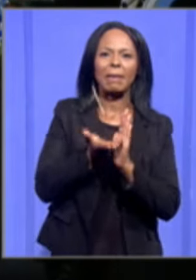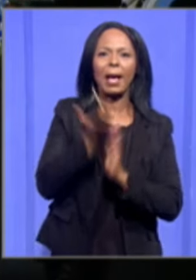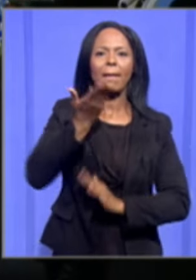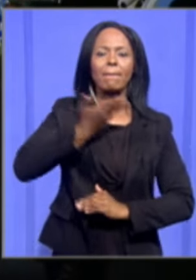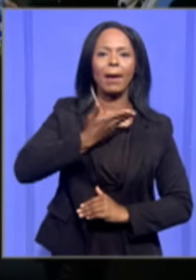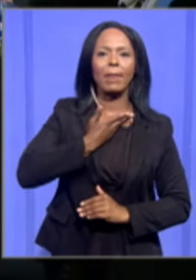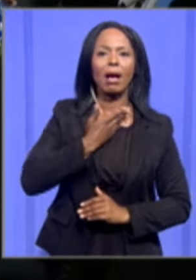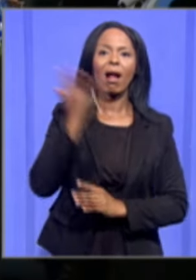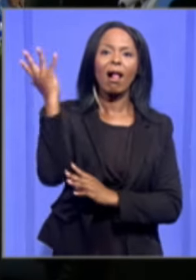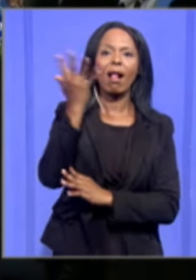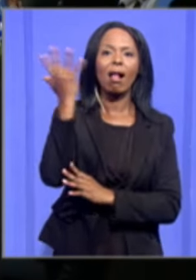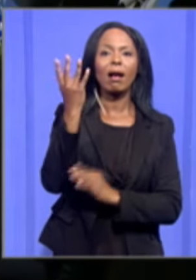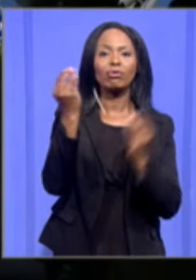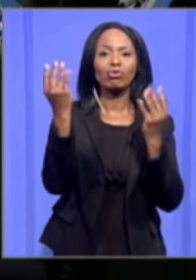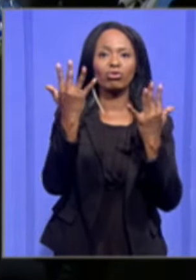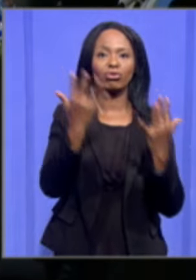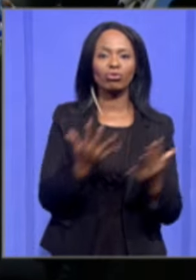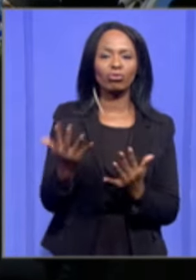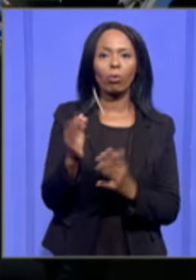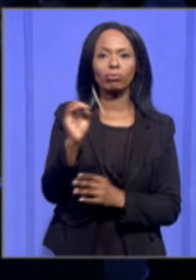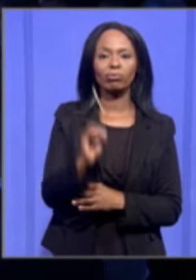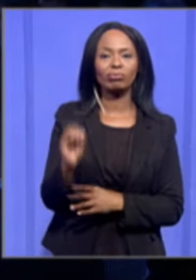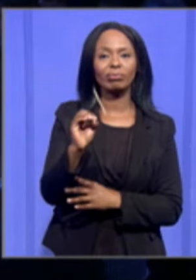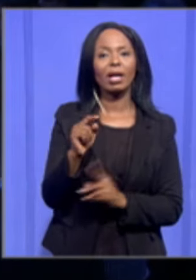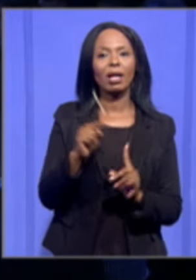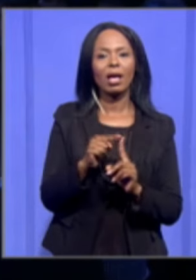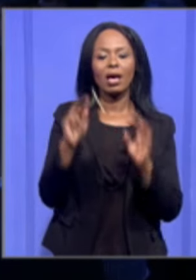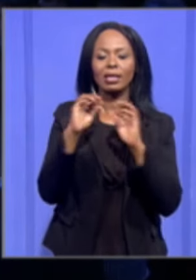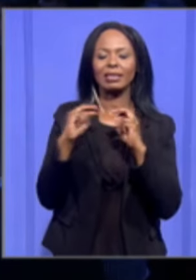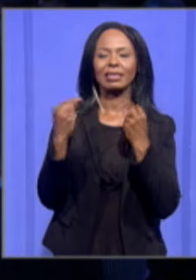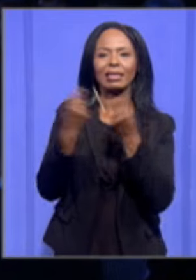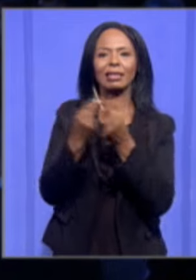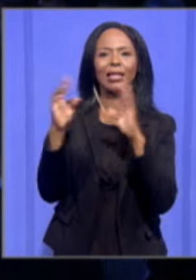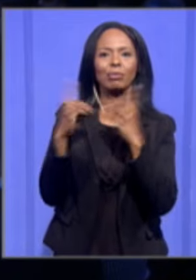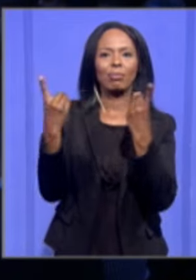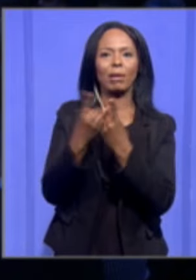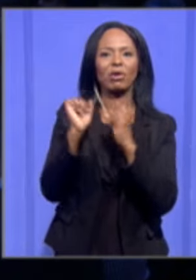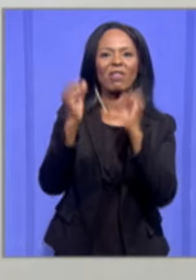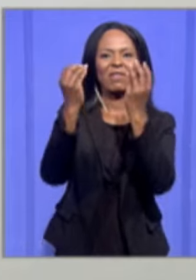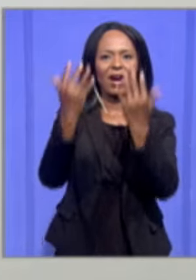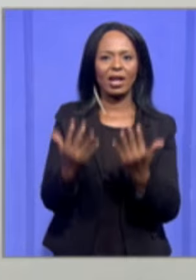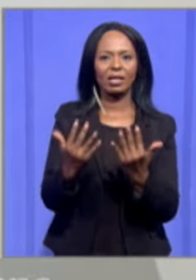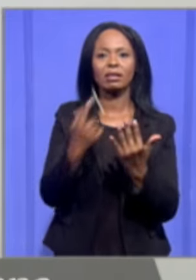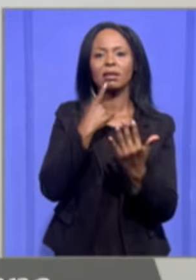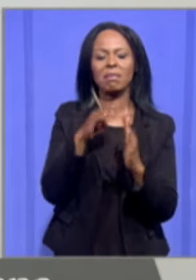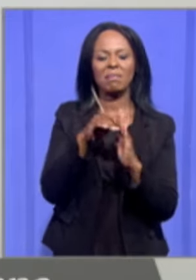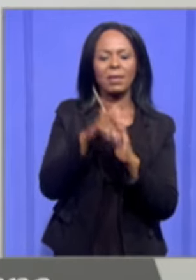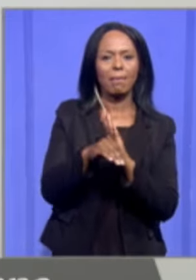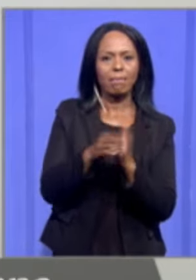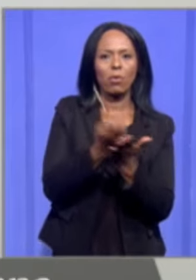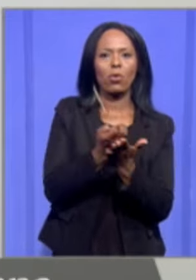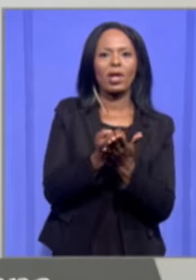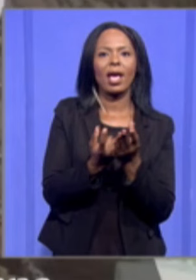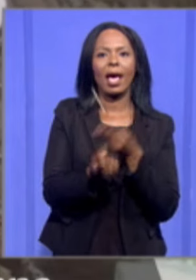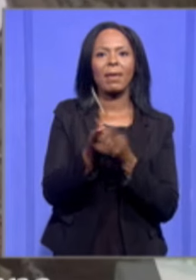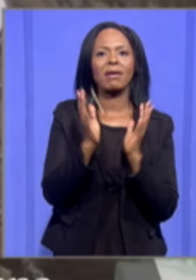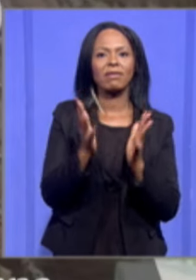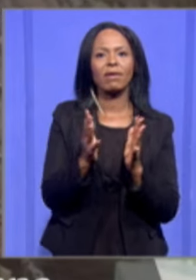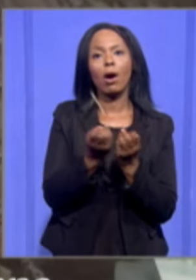e golotsweng ka diphalane, kantoro ya bosetšhaba ya matlotlo e begile fa go nnile lekwelo tlase ya letseno e kana ka diranta